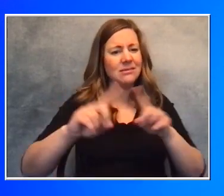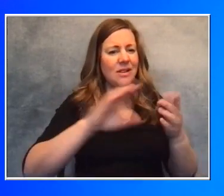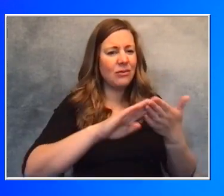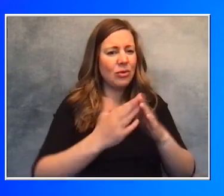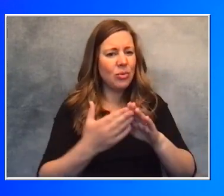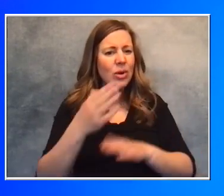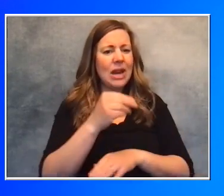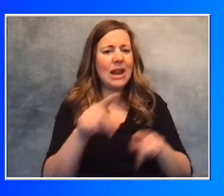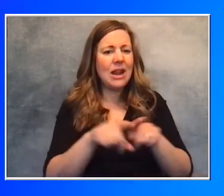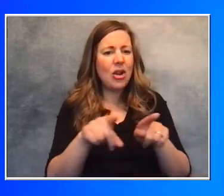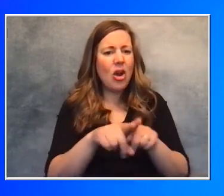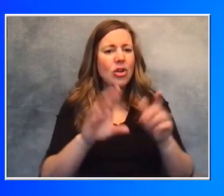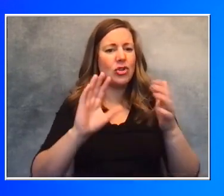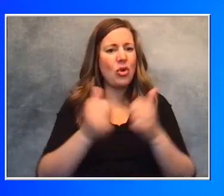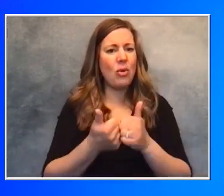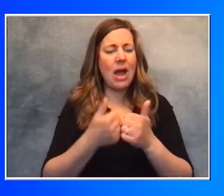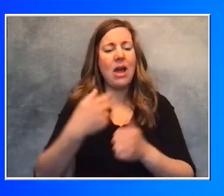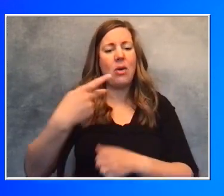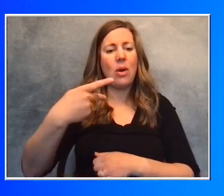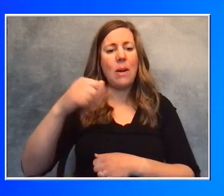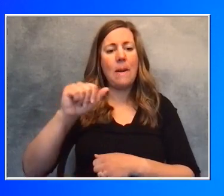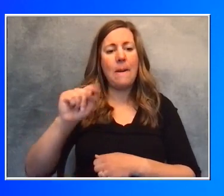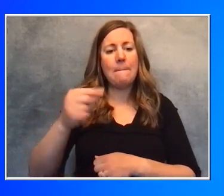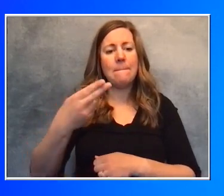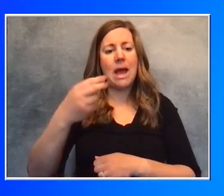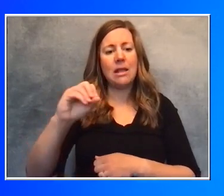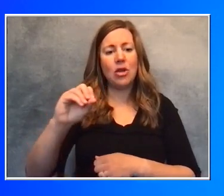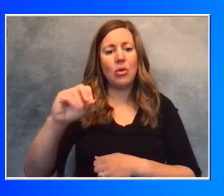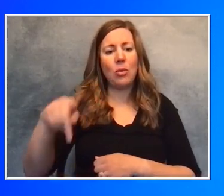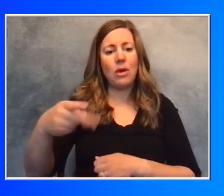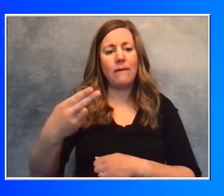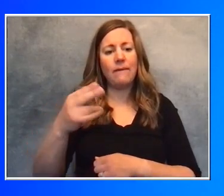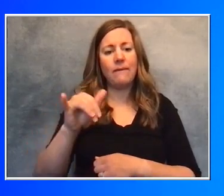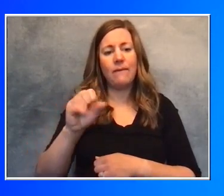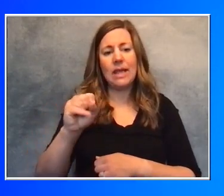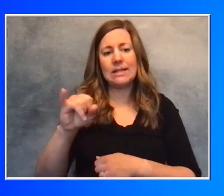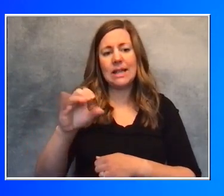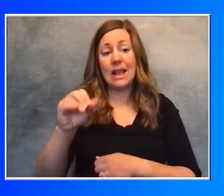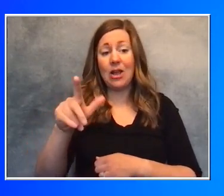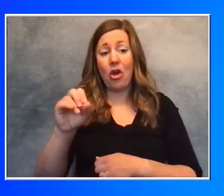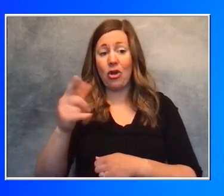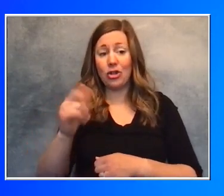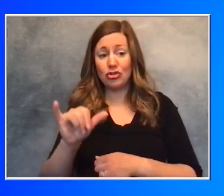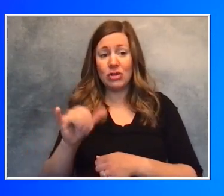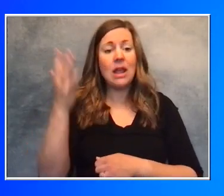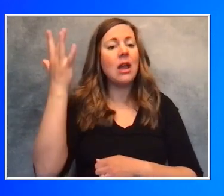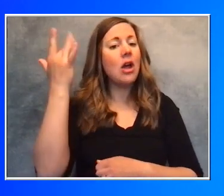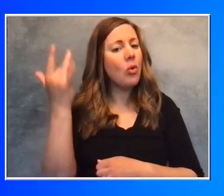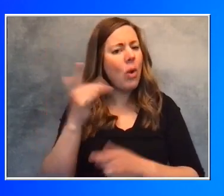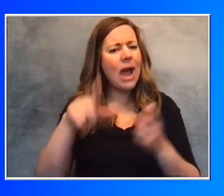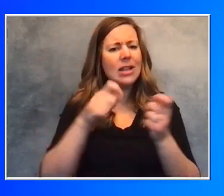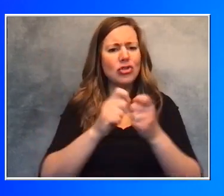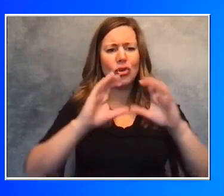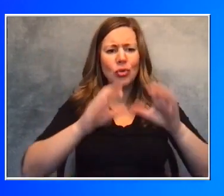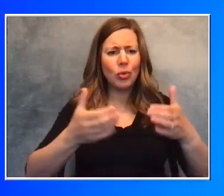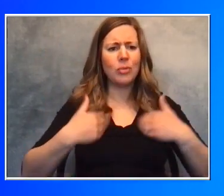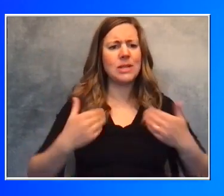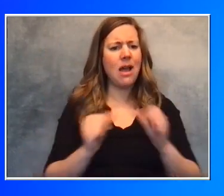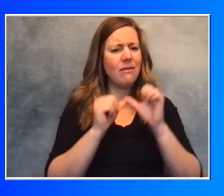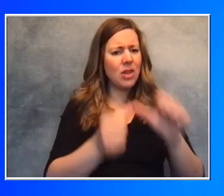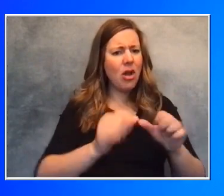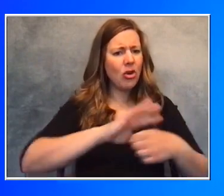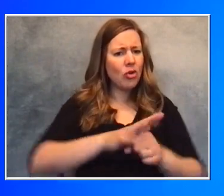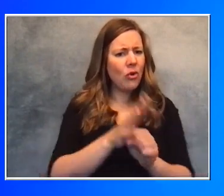the pathophysiology and why certain groups have long COVID, different types of clusters that we might see, and then work to